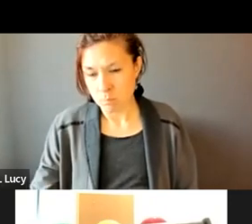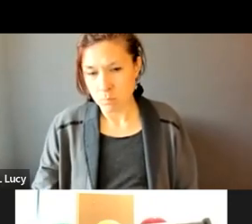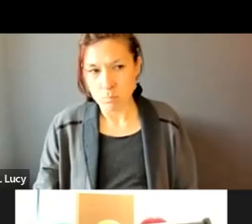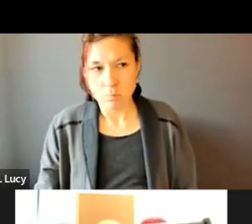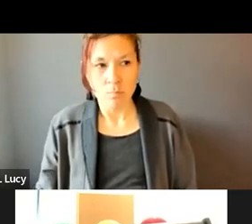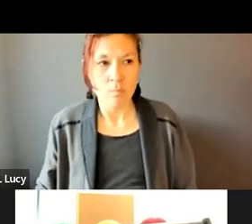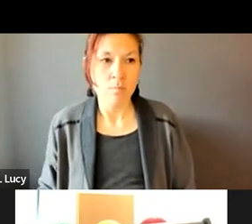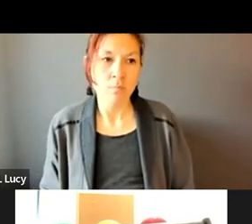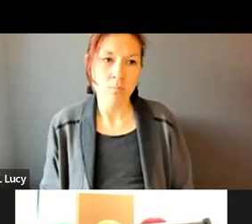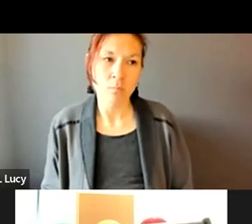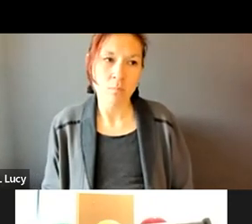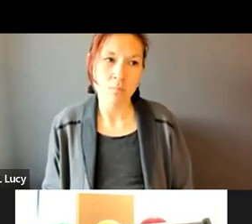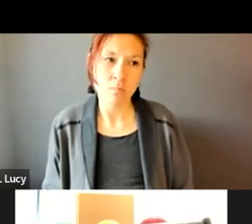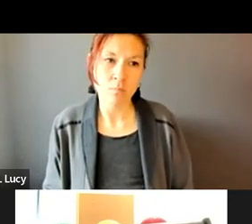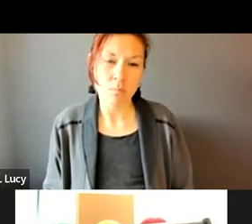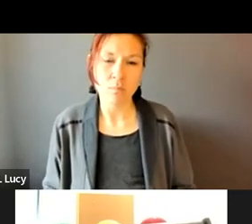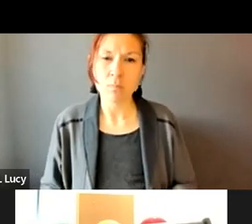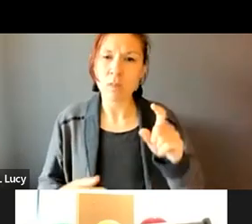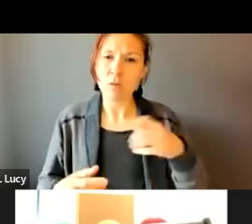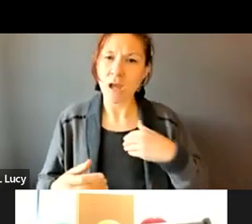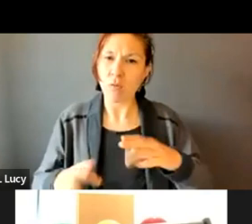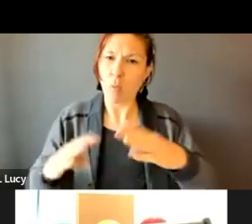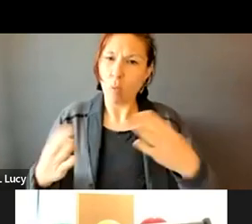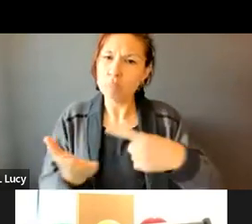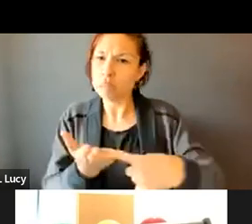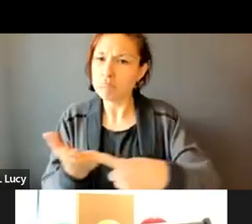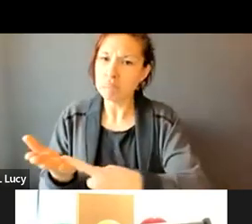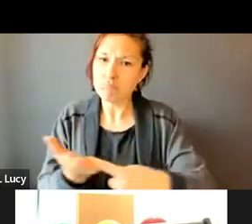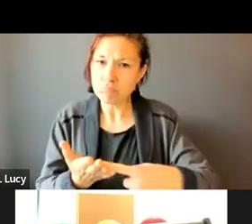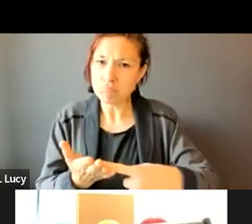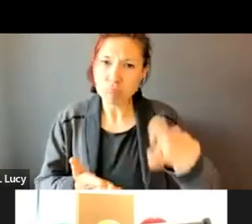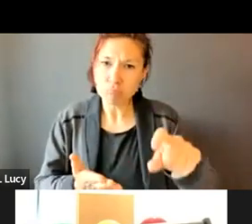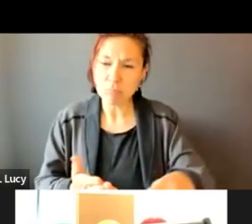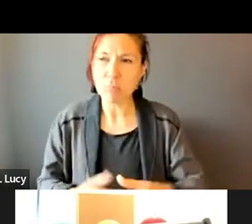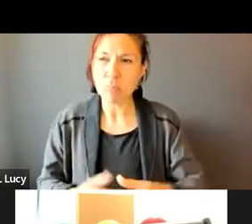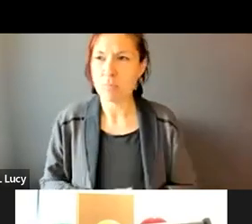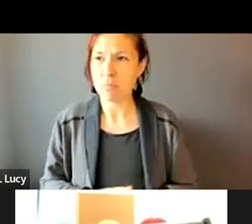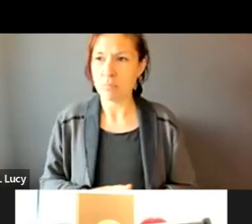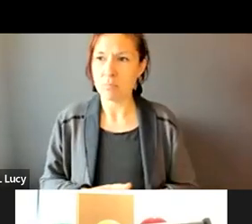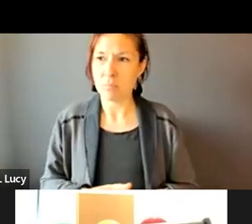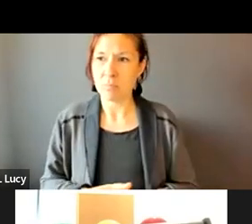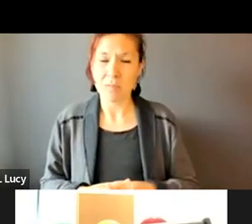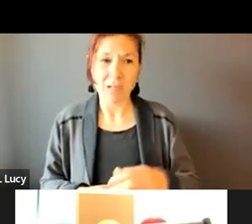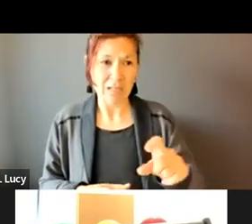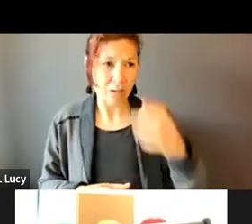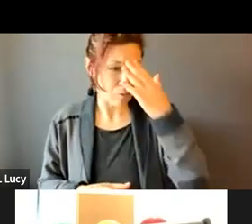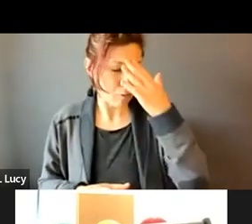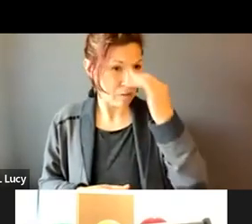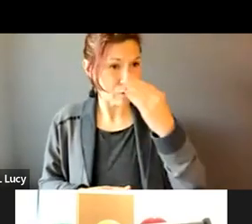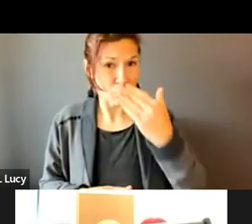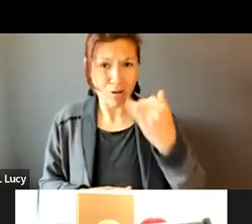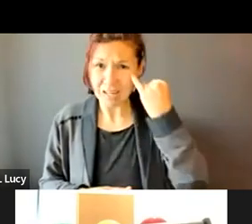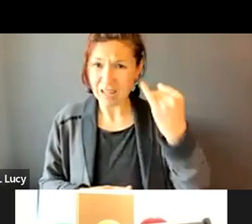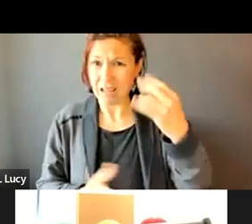and let's have open discussions about to decide if it's a good idea to rehire